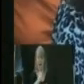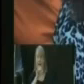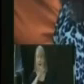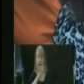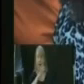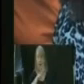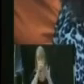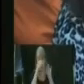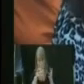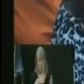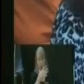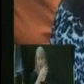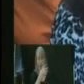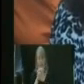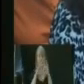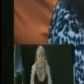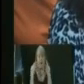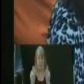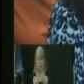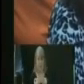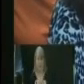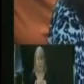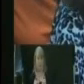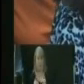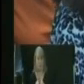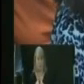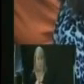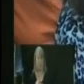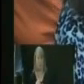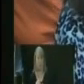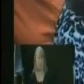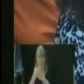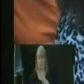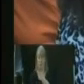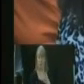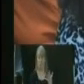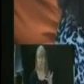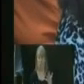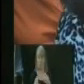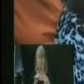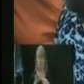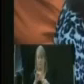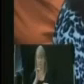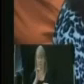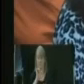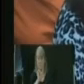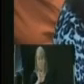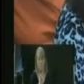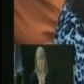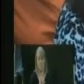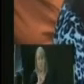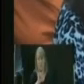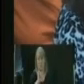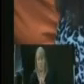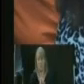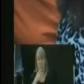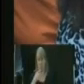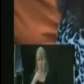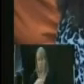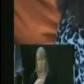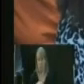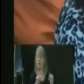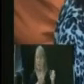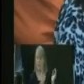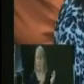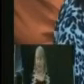and our families. As a result of the hard work of this group, we were able to plan for